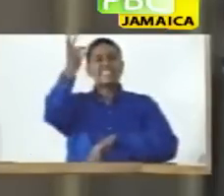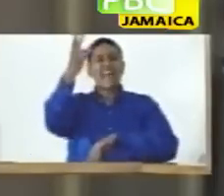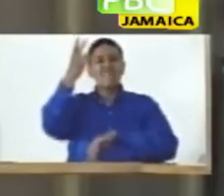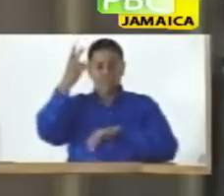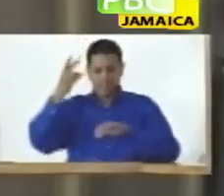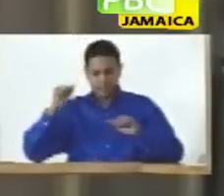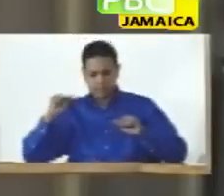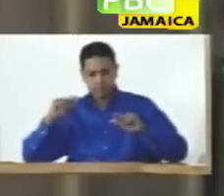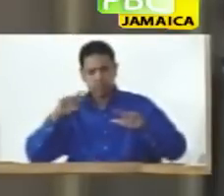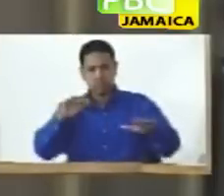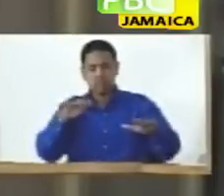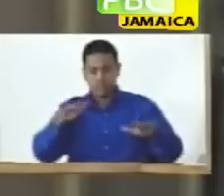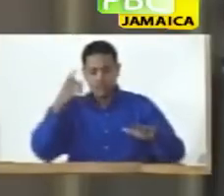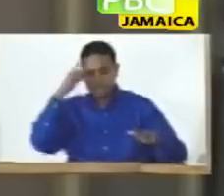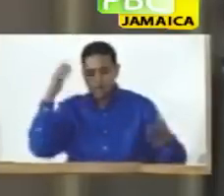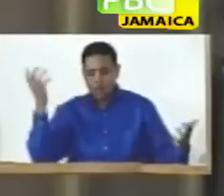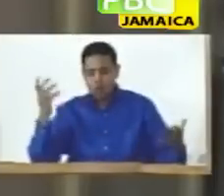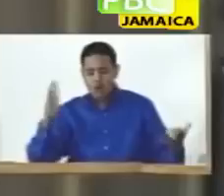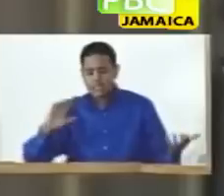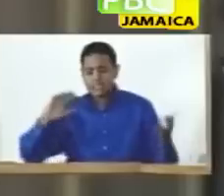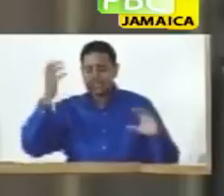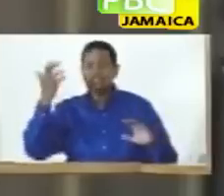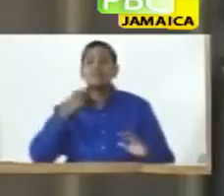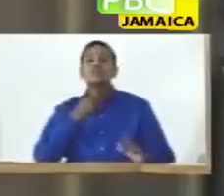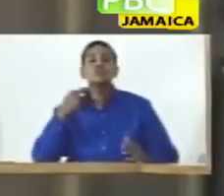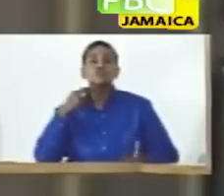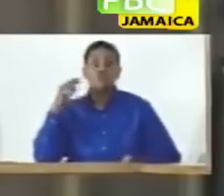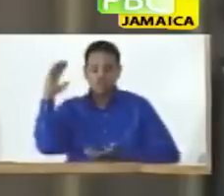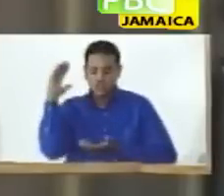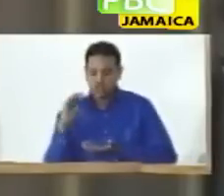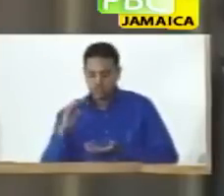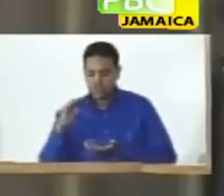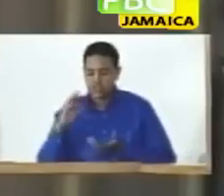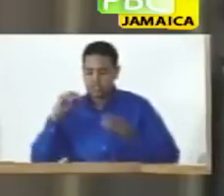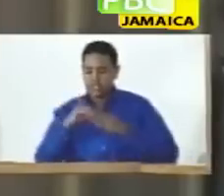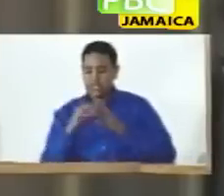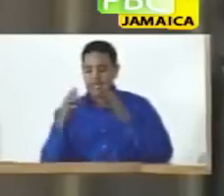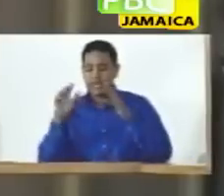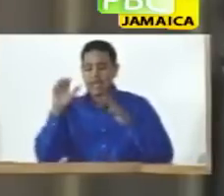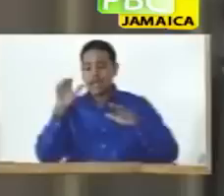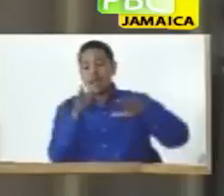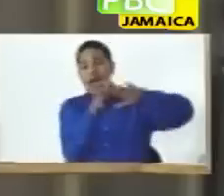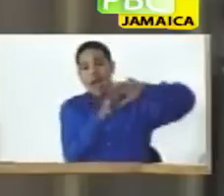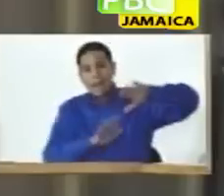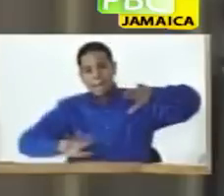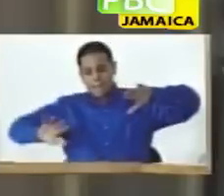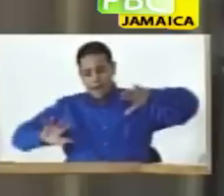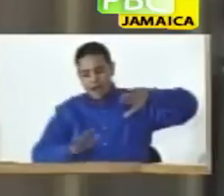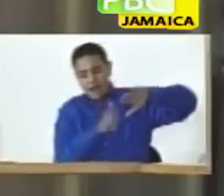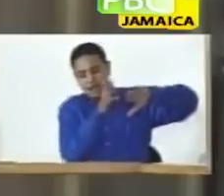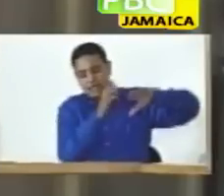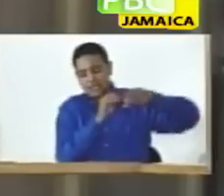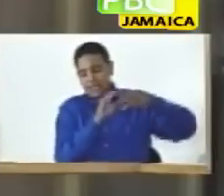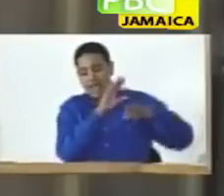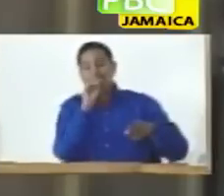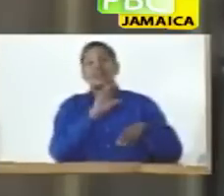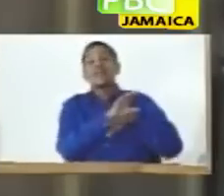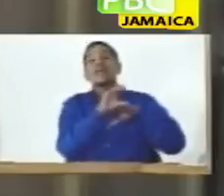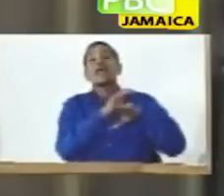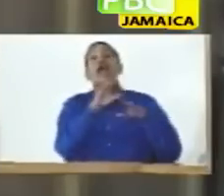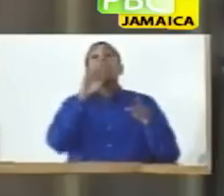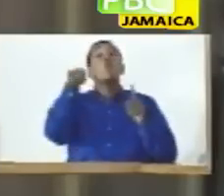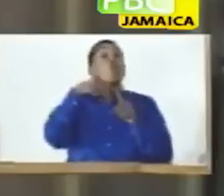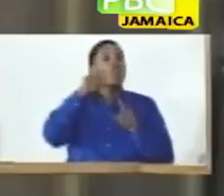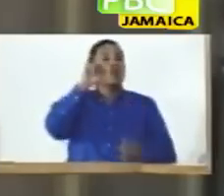regional platform on disaster risk reduction in the Americas and